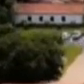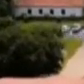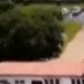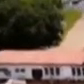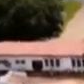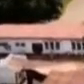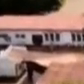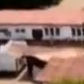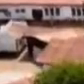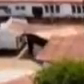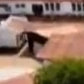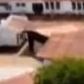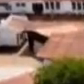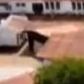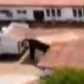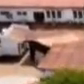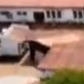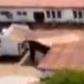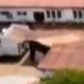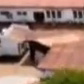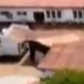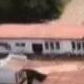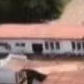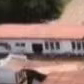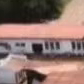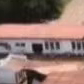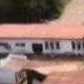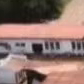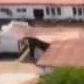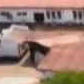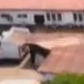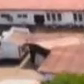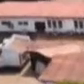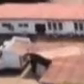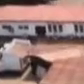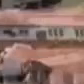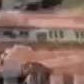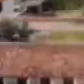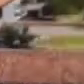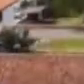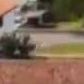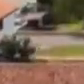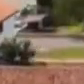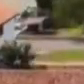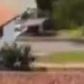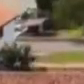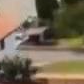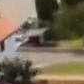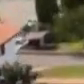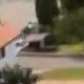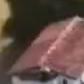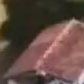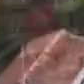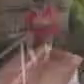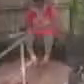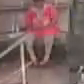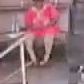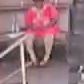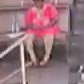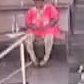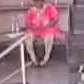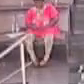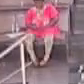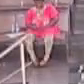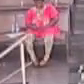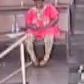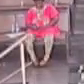Once again, graduates, if you are outside the hall, please come in and take your seats. We're about to start proceedings.